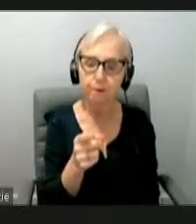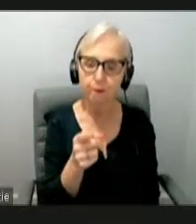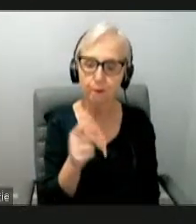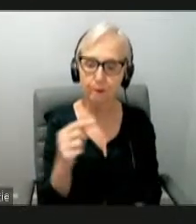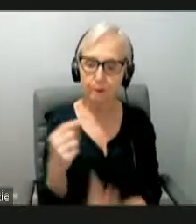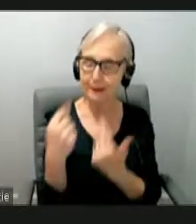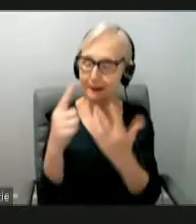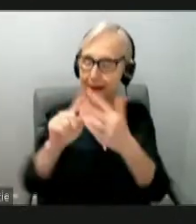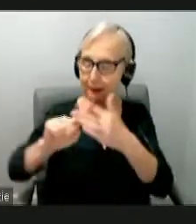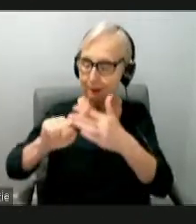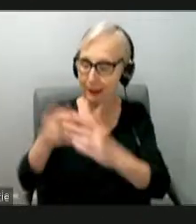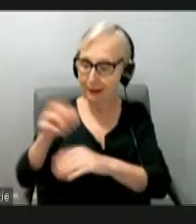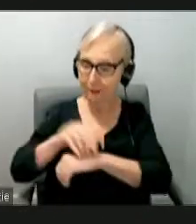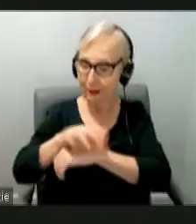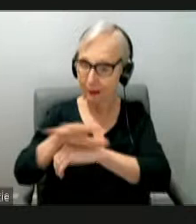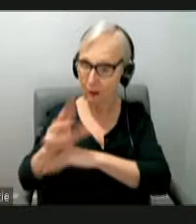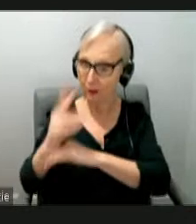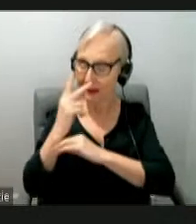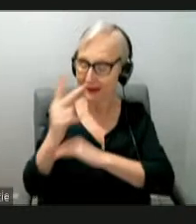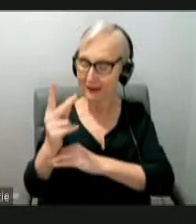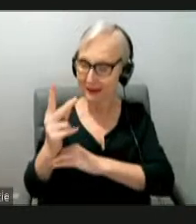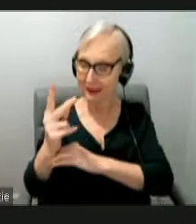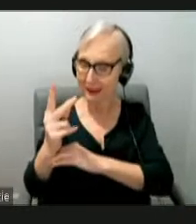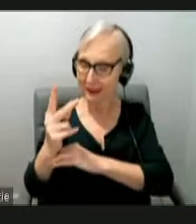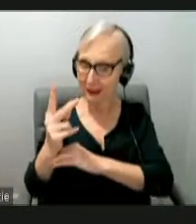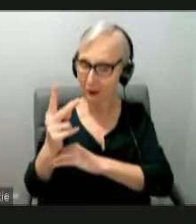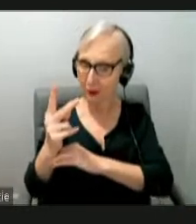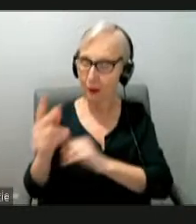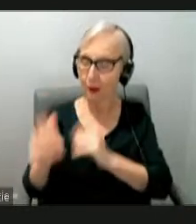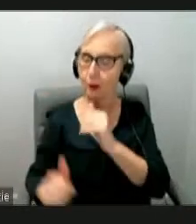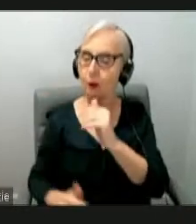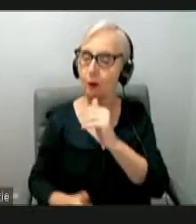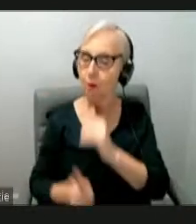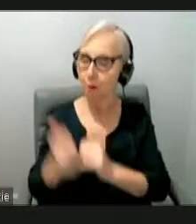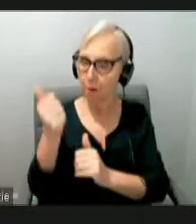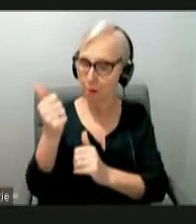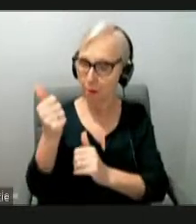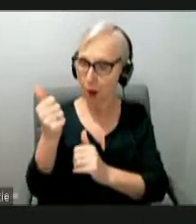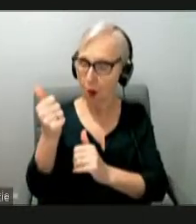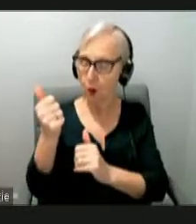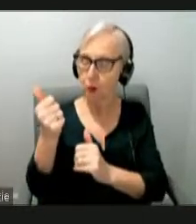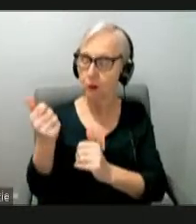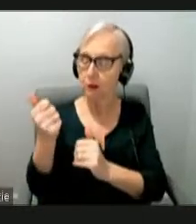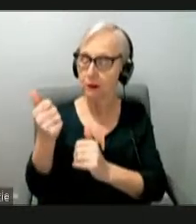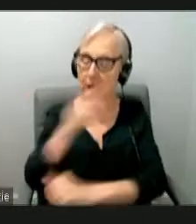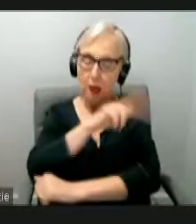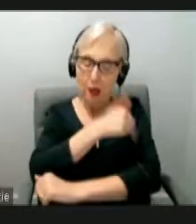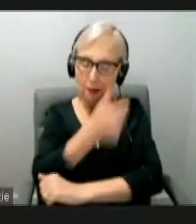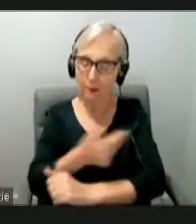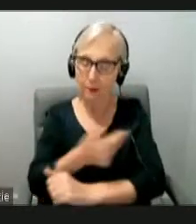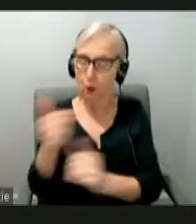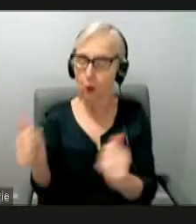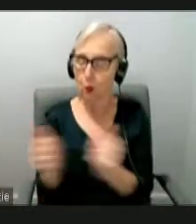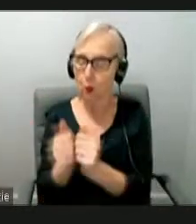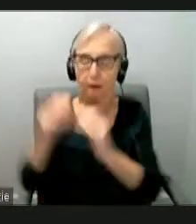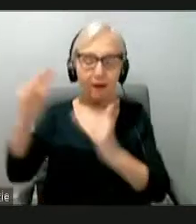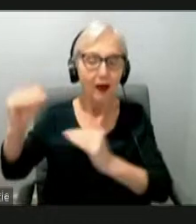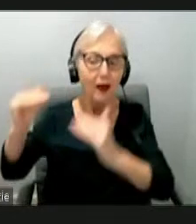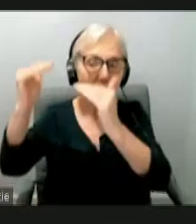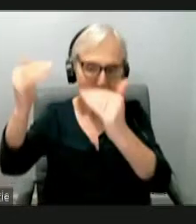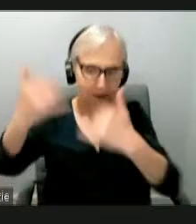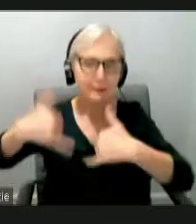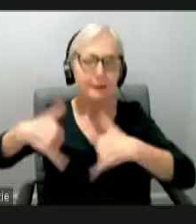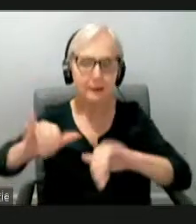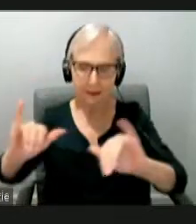Since the beginning of the pandemic, we have seen this trend where the vast majority of our hospitalizations are occurring among our adult population, and that continues to be true